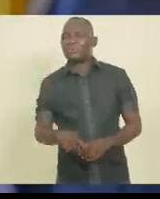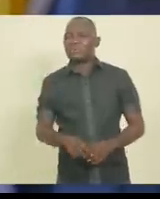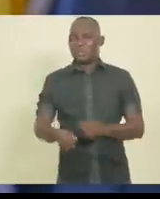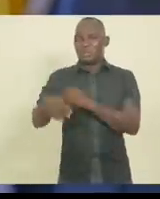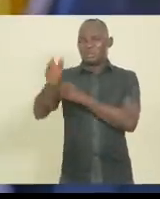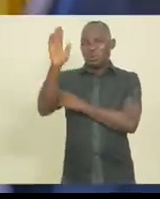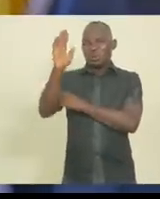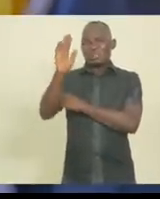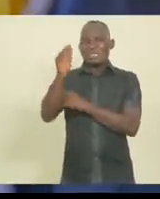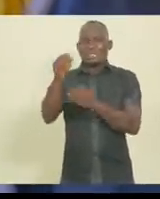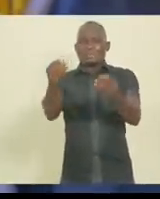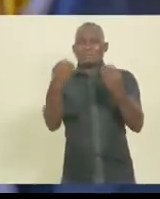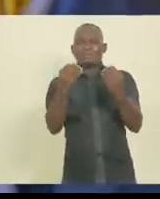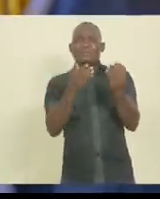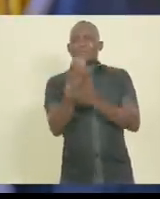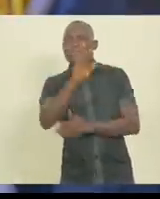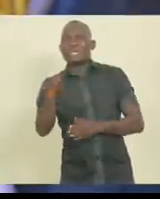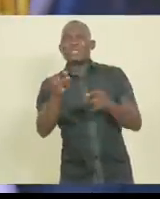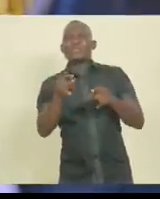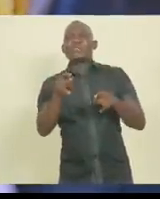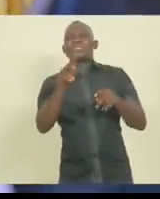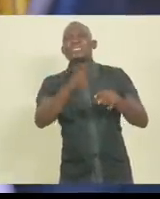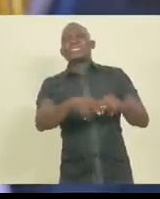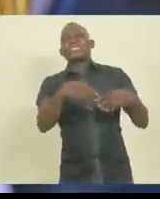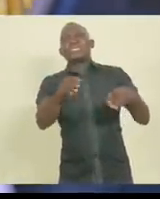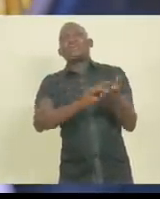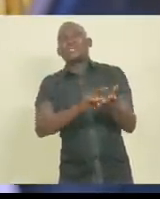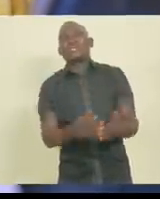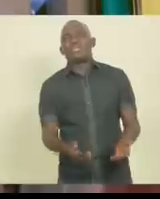Umpampa, I must at Nas and I have penny and baby my wife.